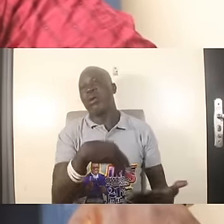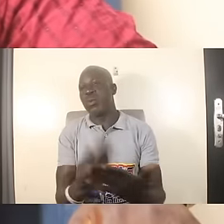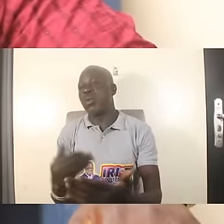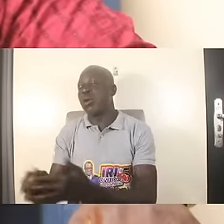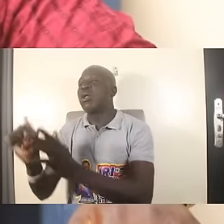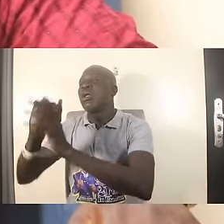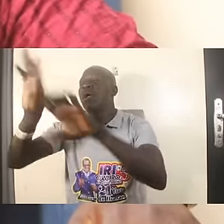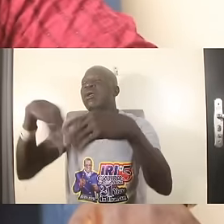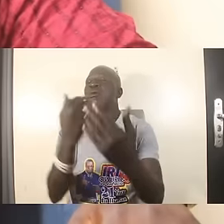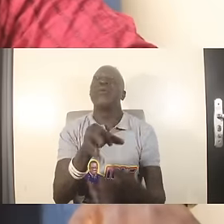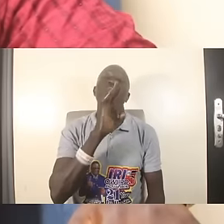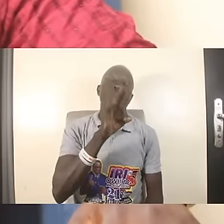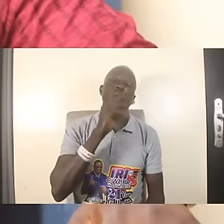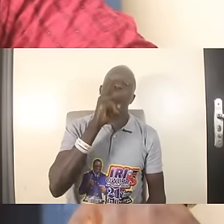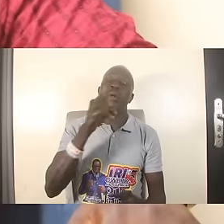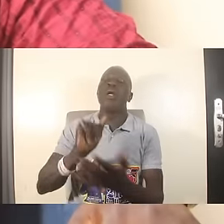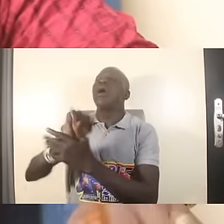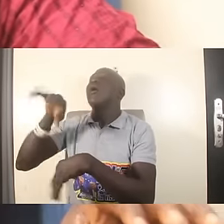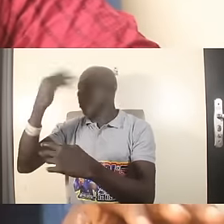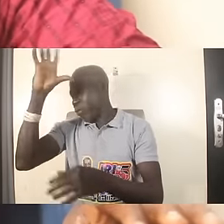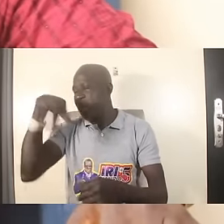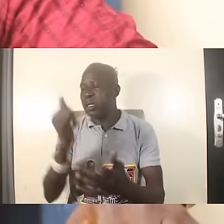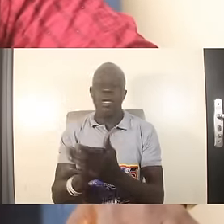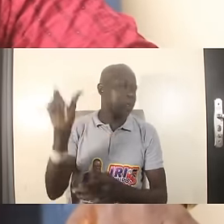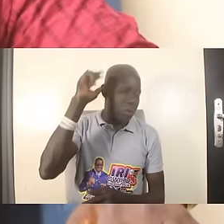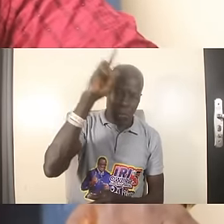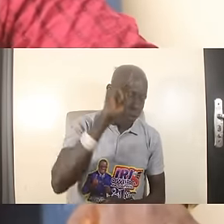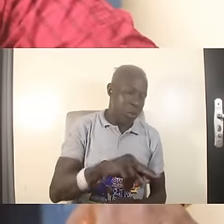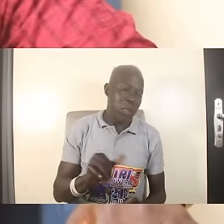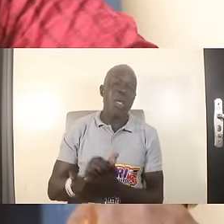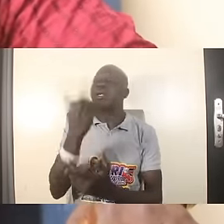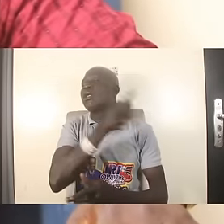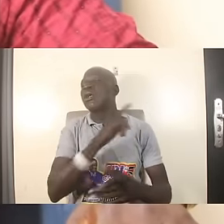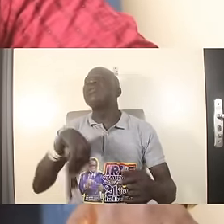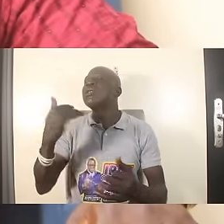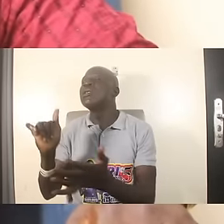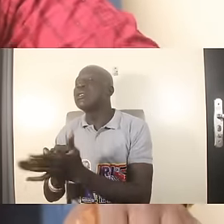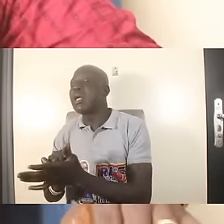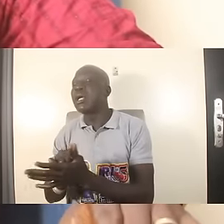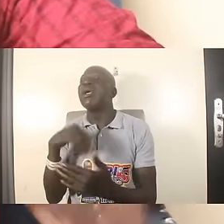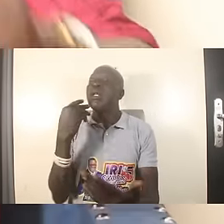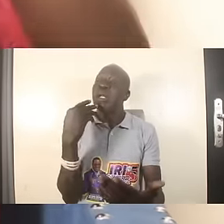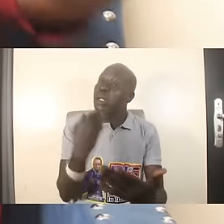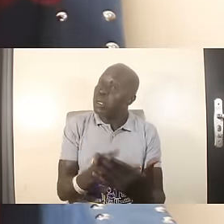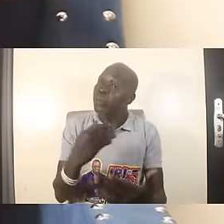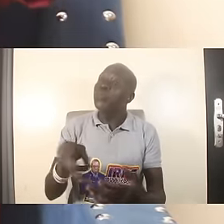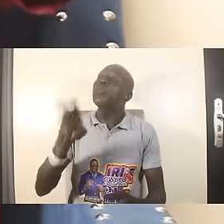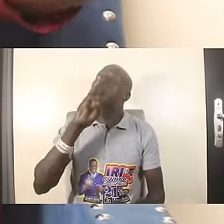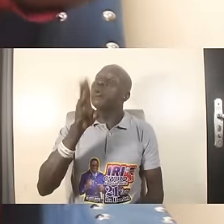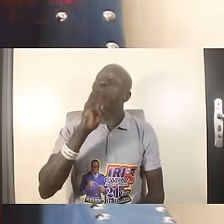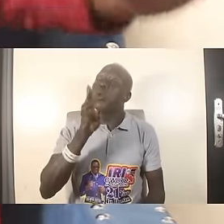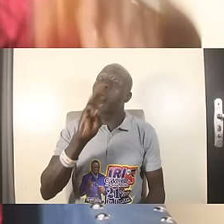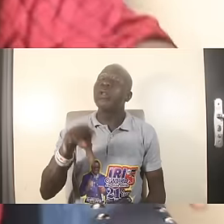Give them free without collecting money. Give them the water. Don't say the Father. Give it to me. Omiye ma si